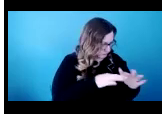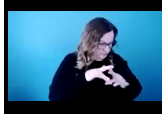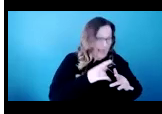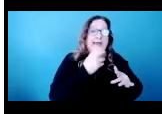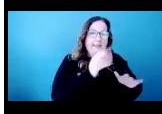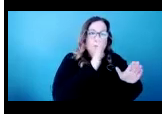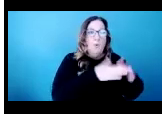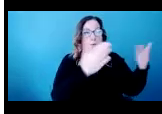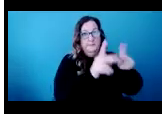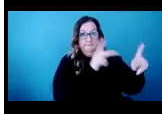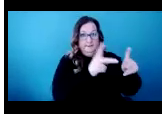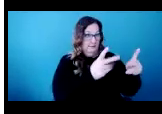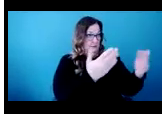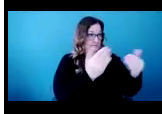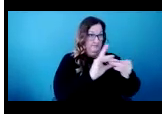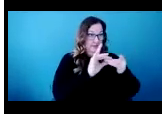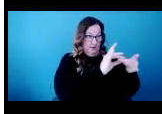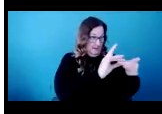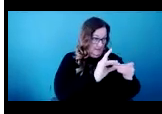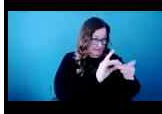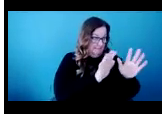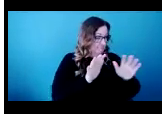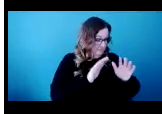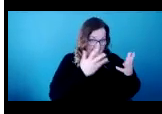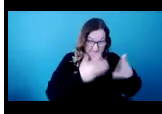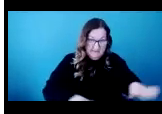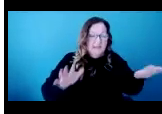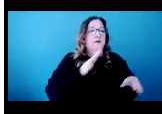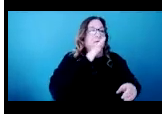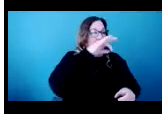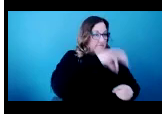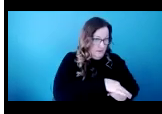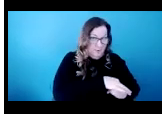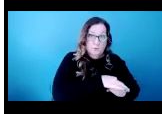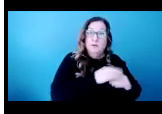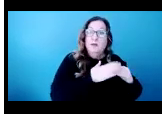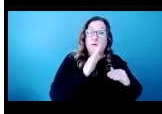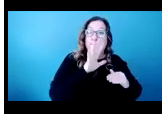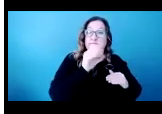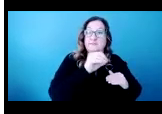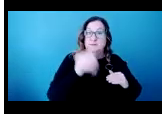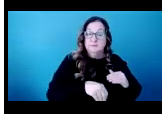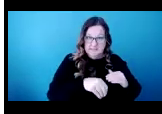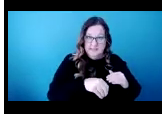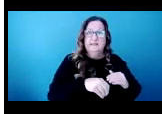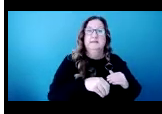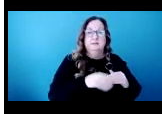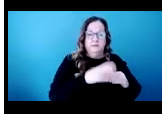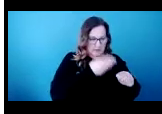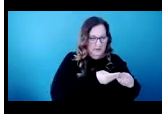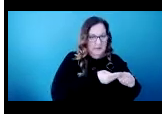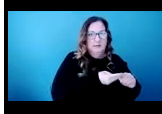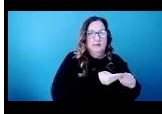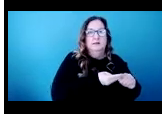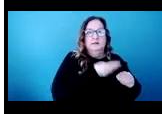And then they all take a vote. And if more than 50% of them vote yes, it'll get sent to the whole Senate, all 29 members. They'll